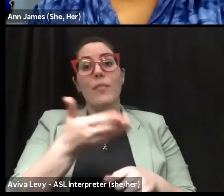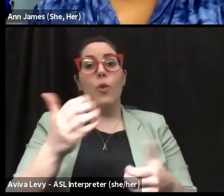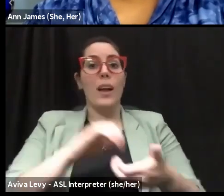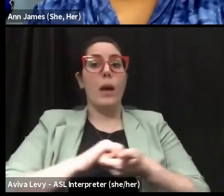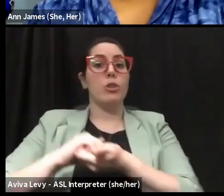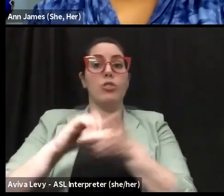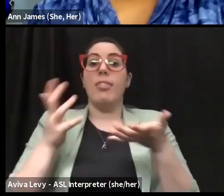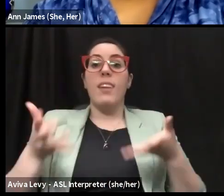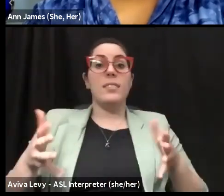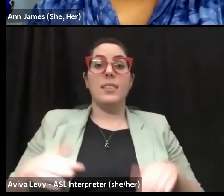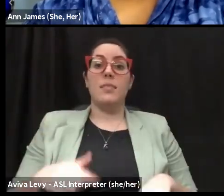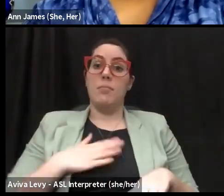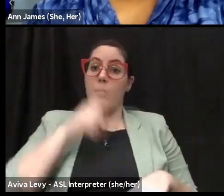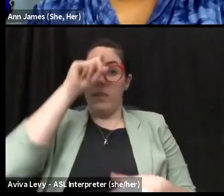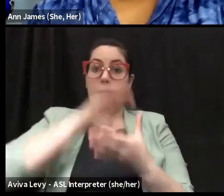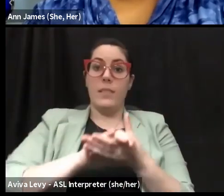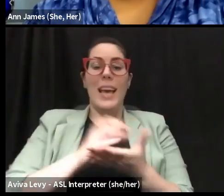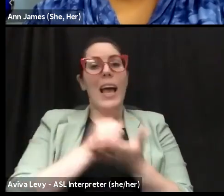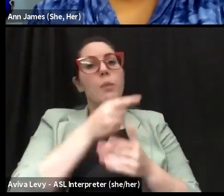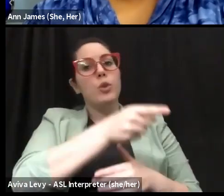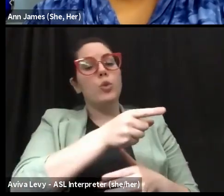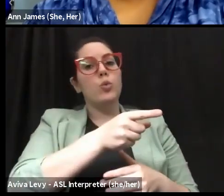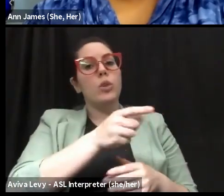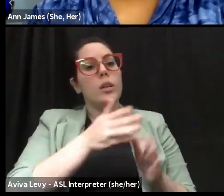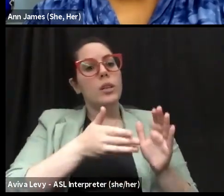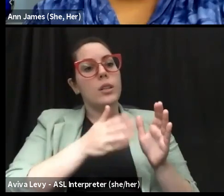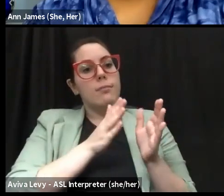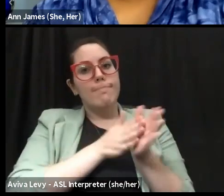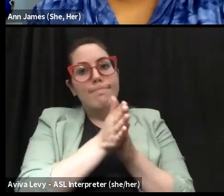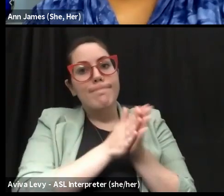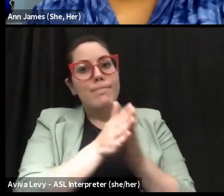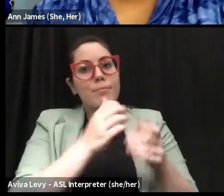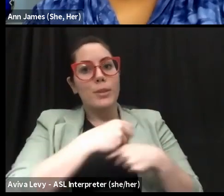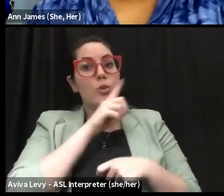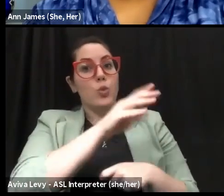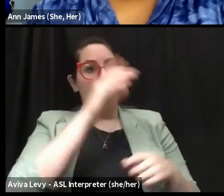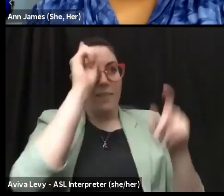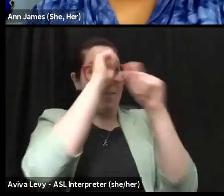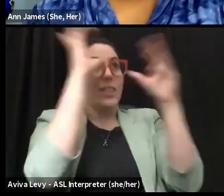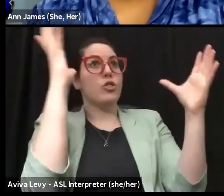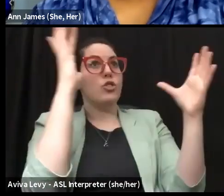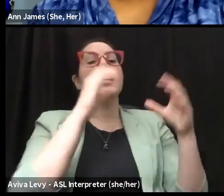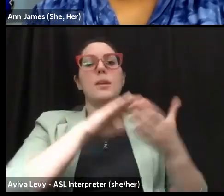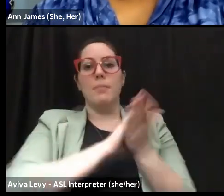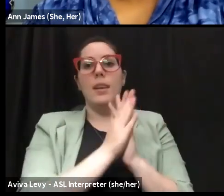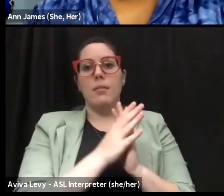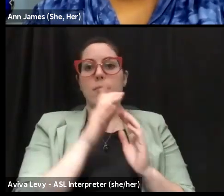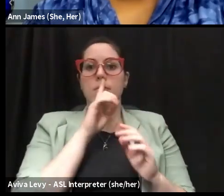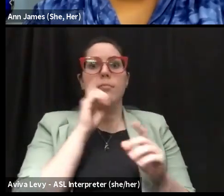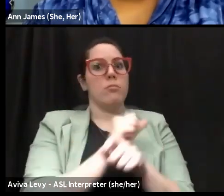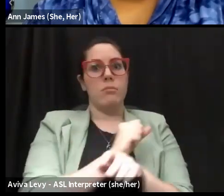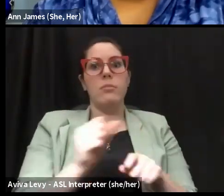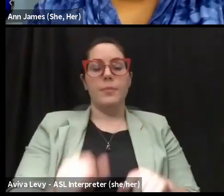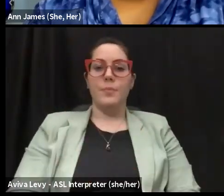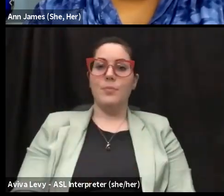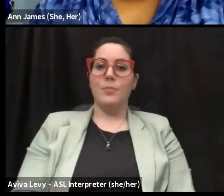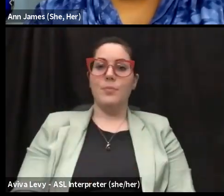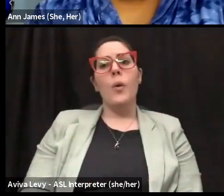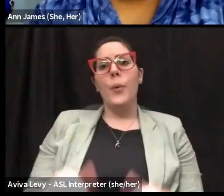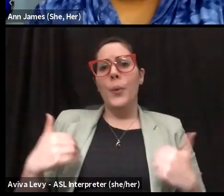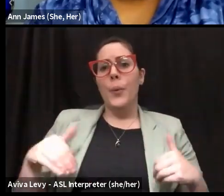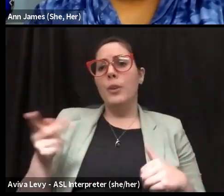you realize your vision while keeping your actors safe. That's so, you two have been such a wealth